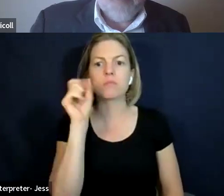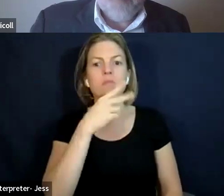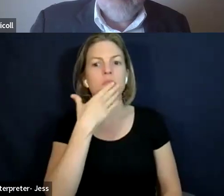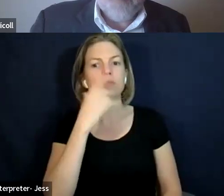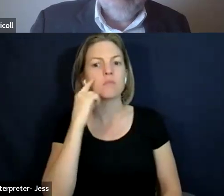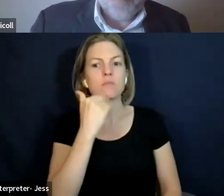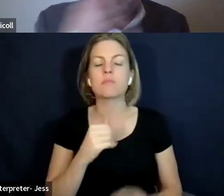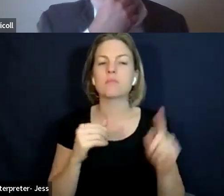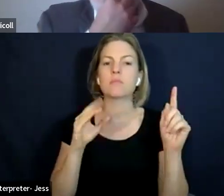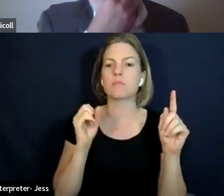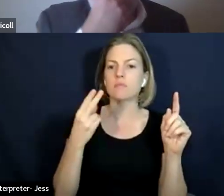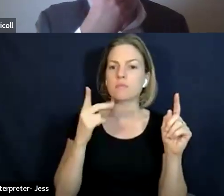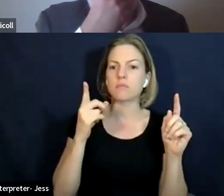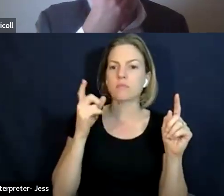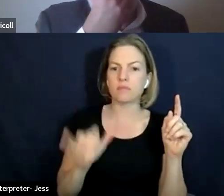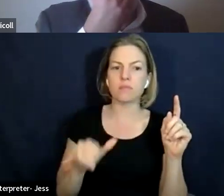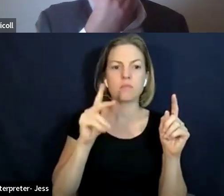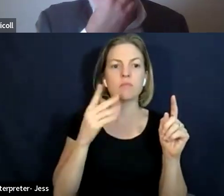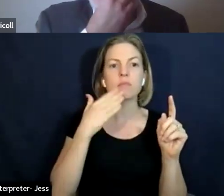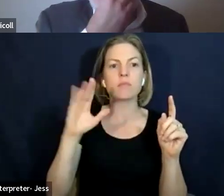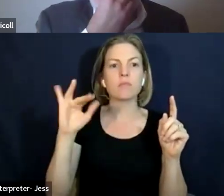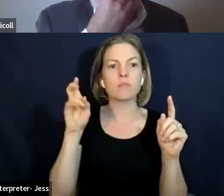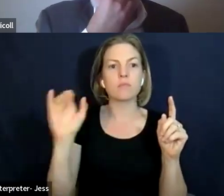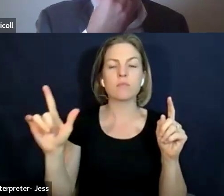Excellent. Thank you, Joel. Our next